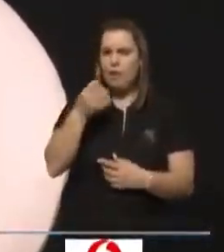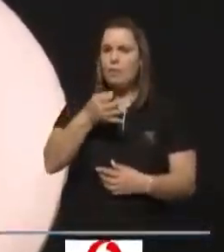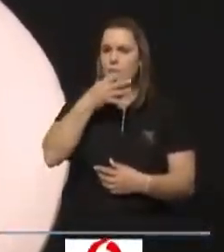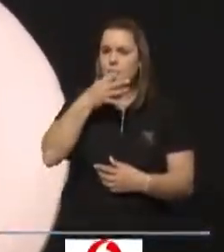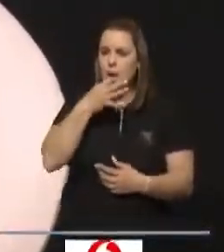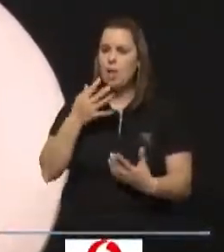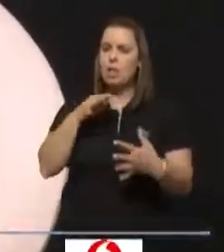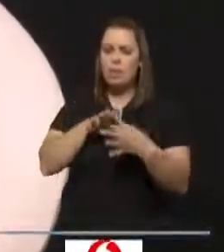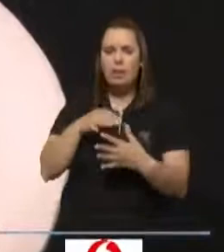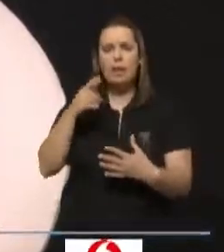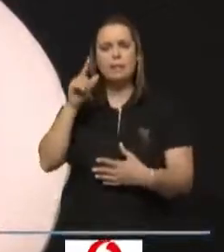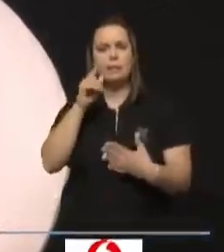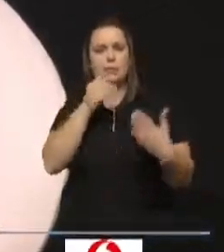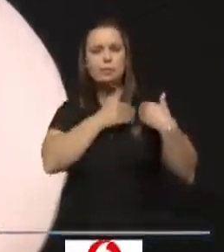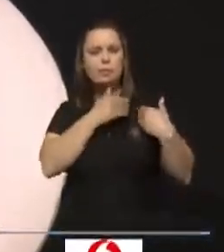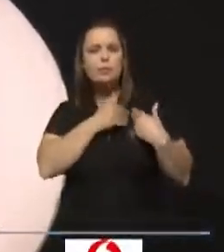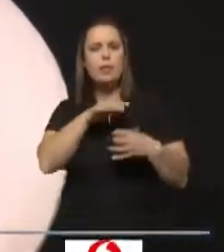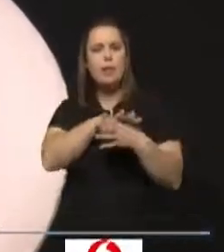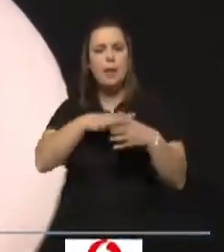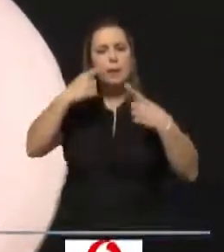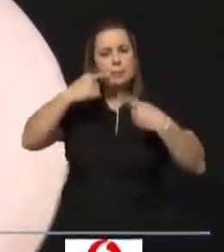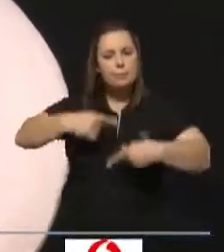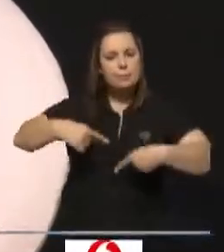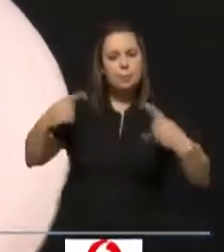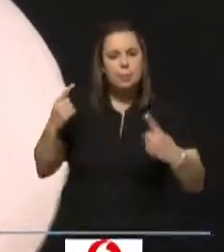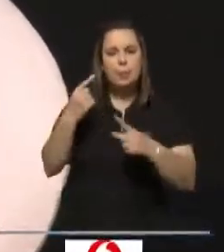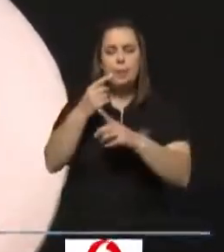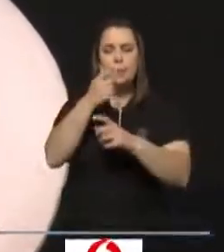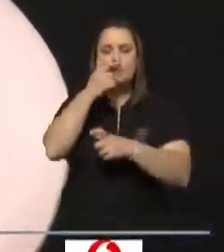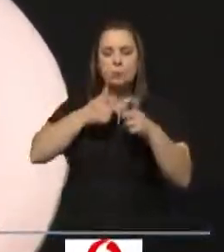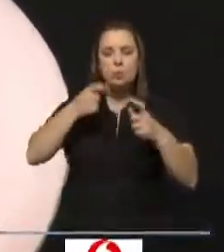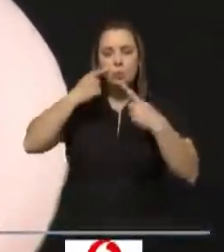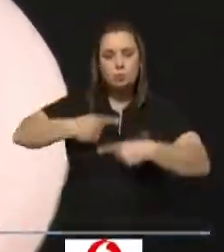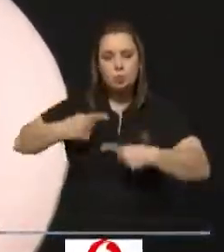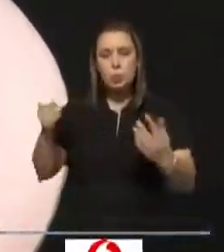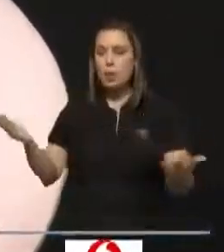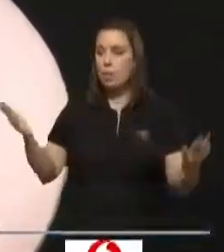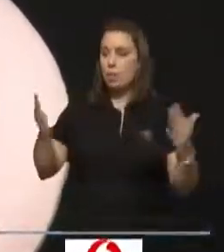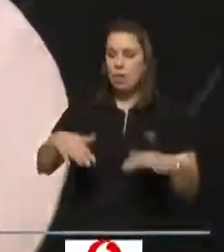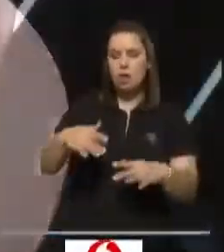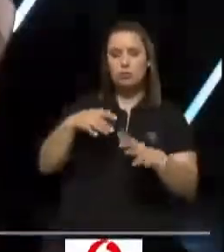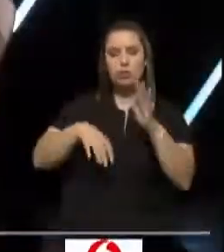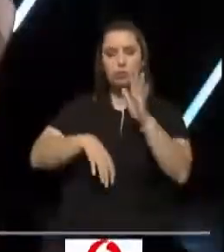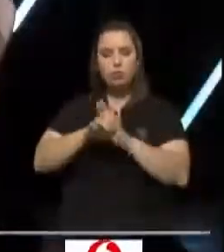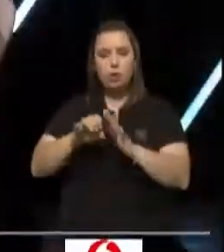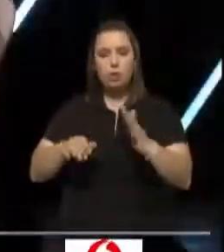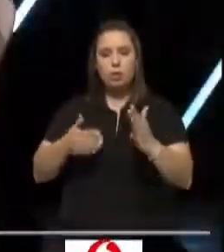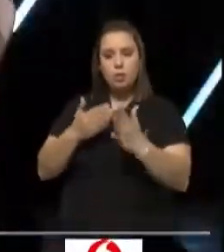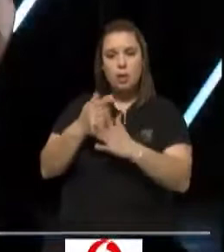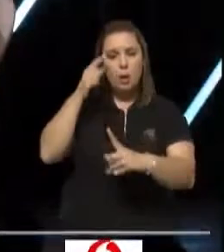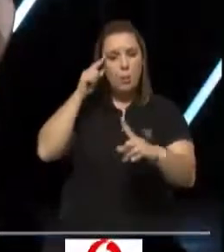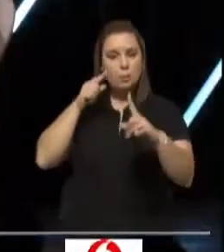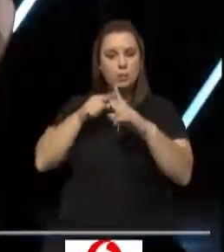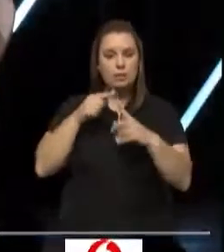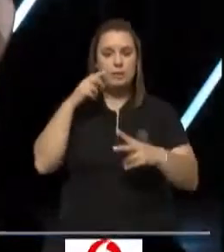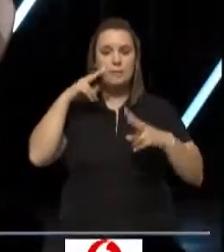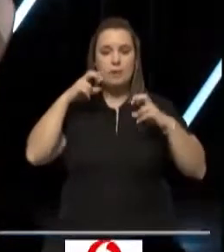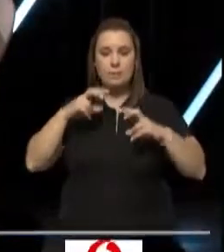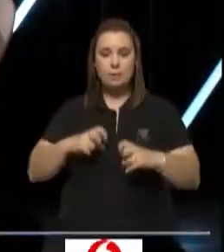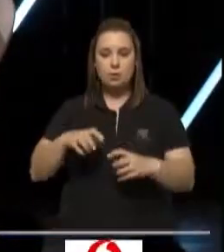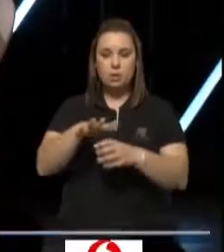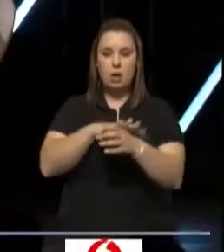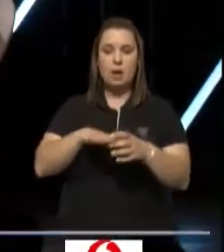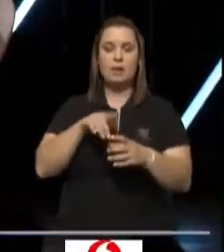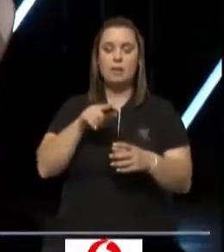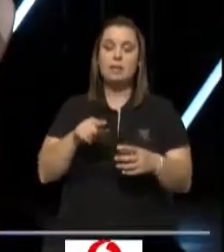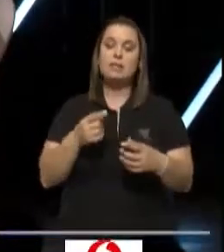the ministers were saying that it is also up to the public sector and public actors to create the conditions to